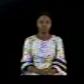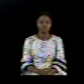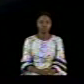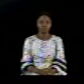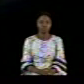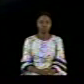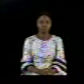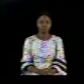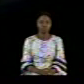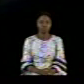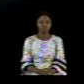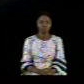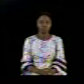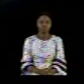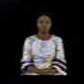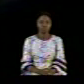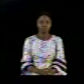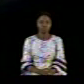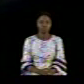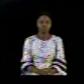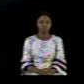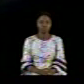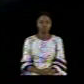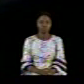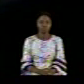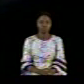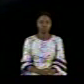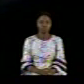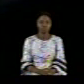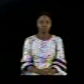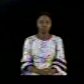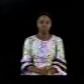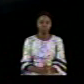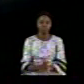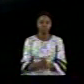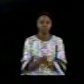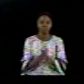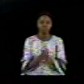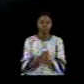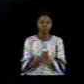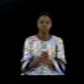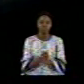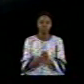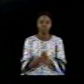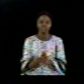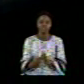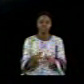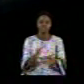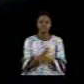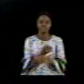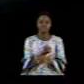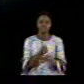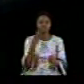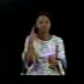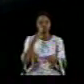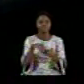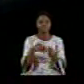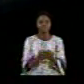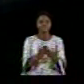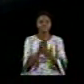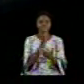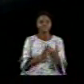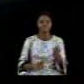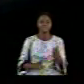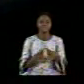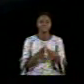Nigeria. And not just Nigeria, but the nations, with the theme of full redemption for all through Christ.